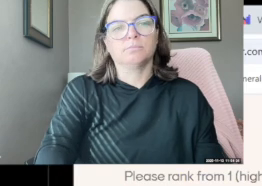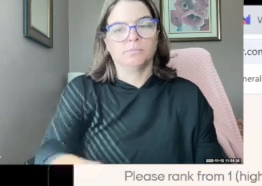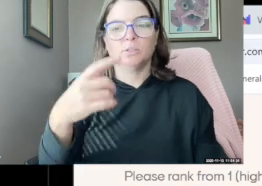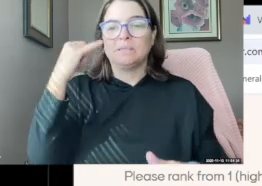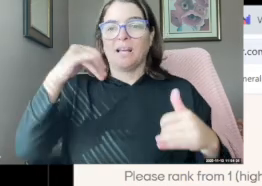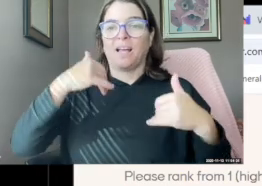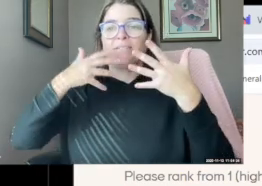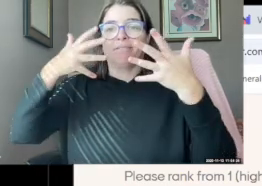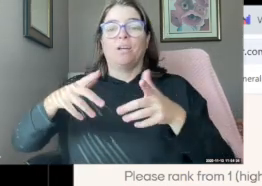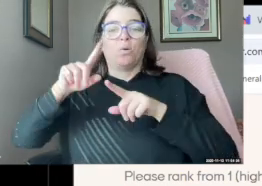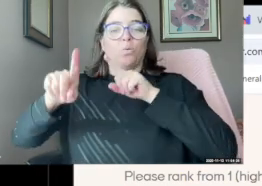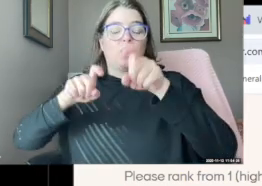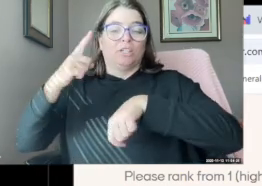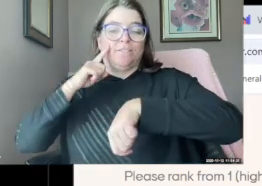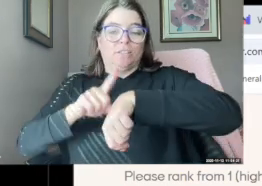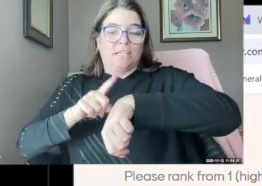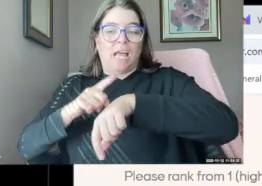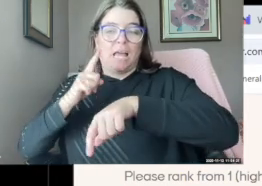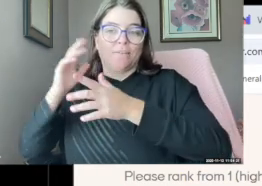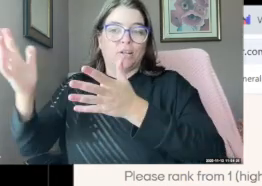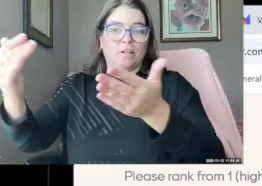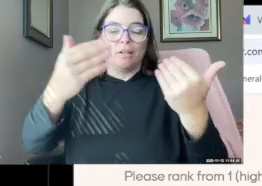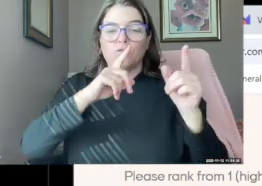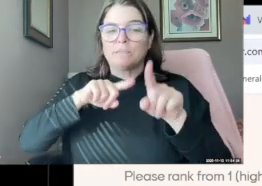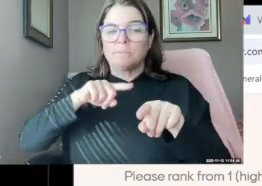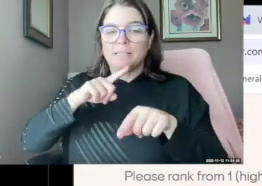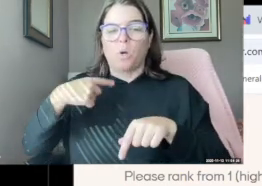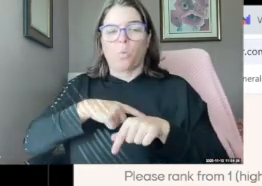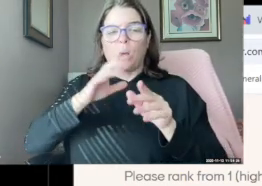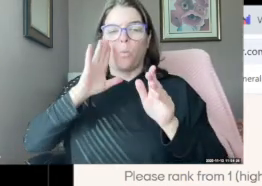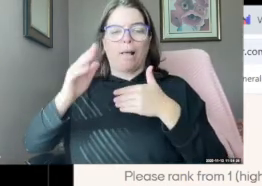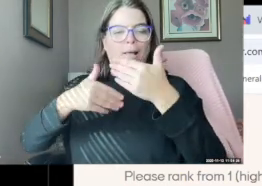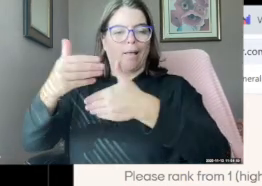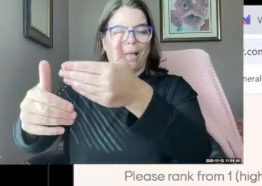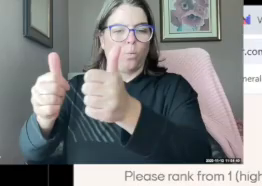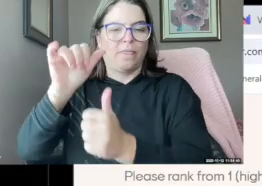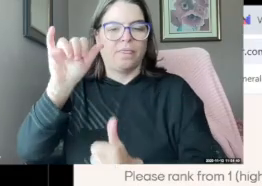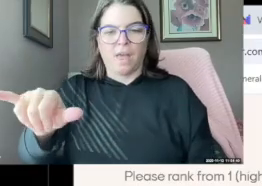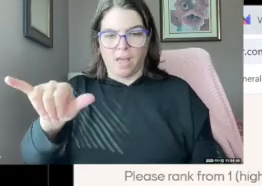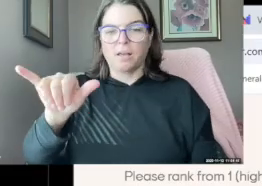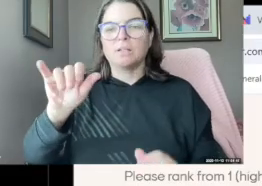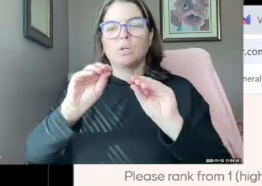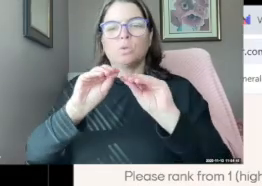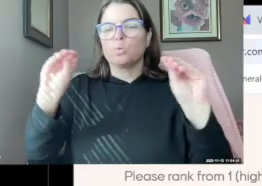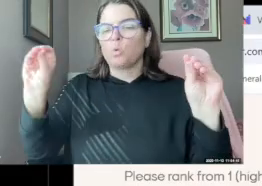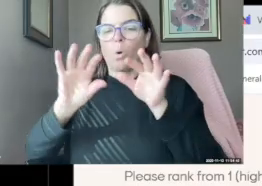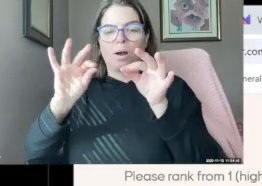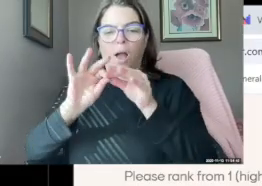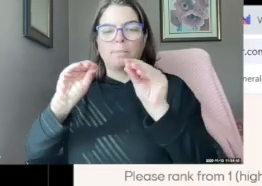Angel. Appreciate that. Okay, in the interest of time, we still have a series of questions to get through to